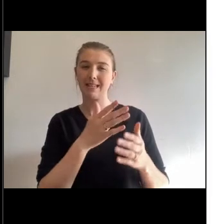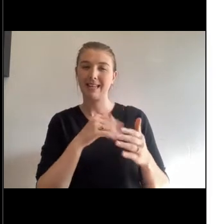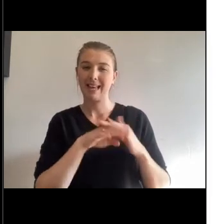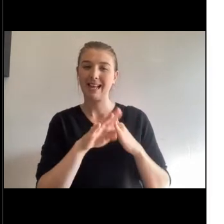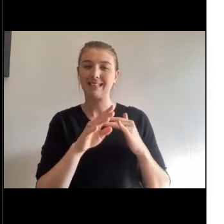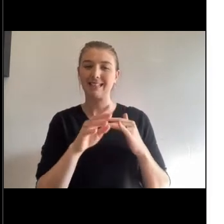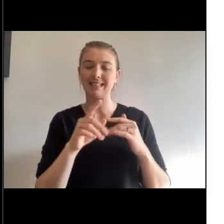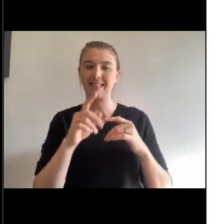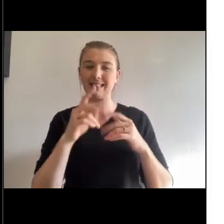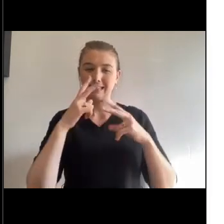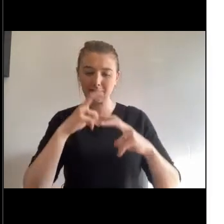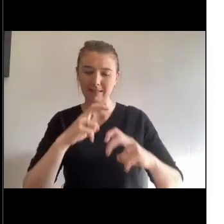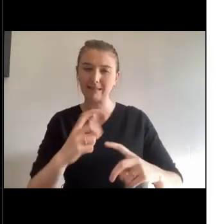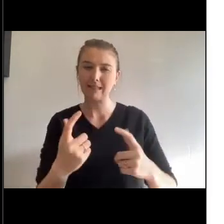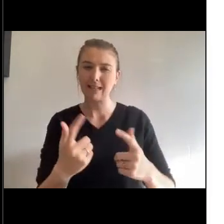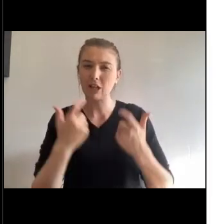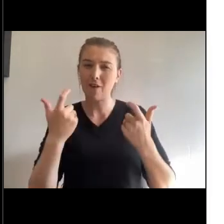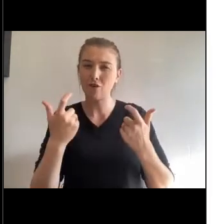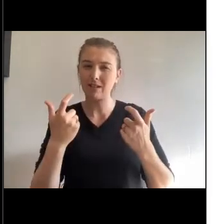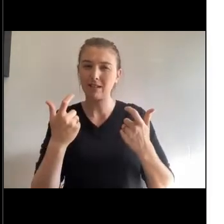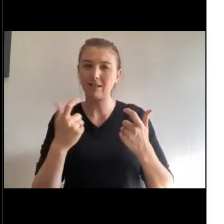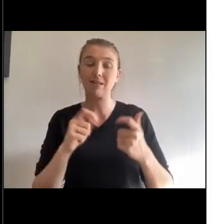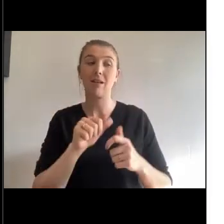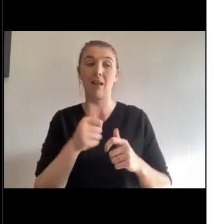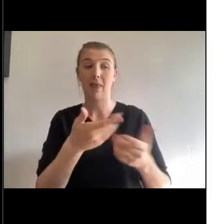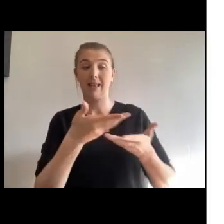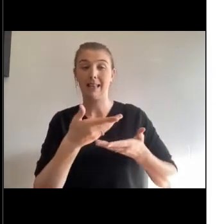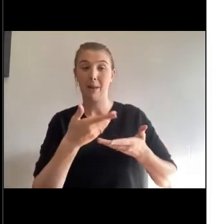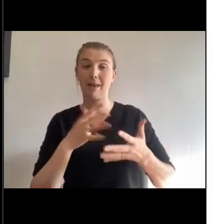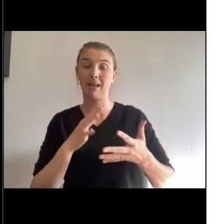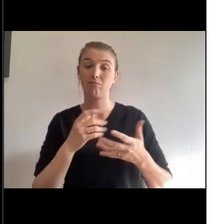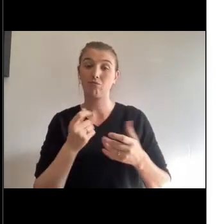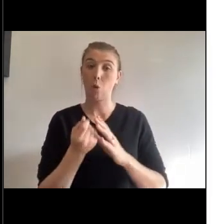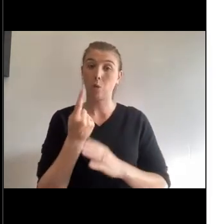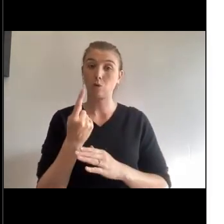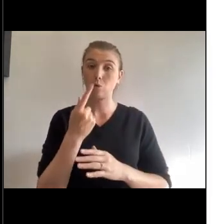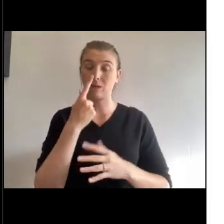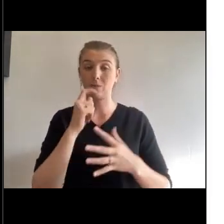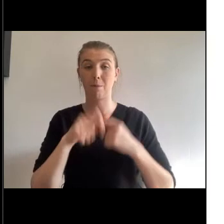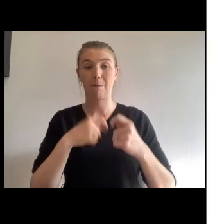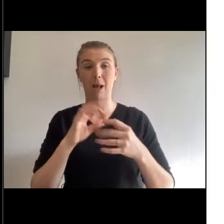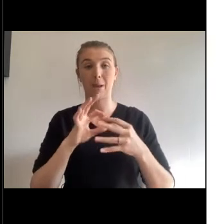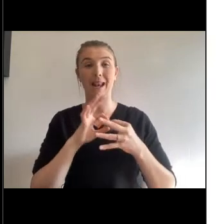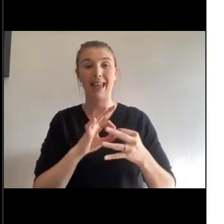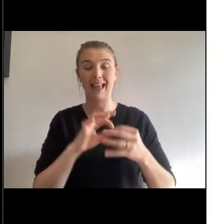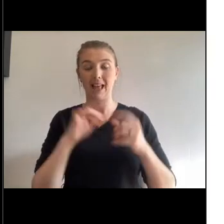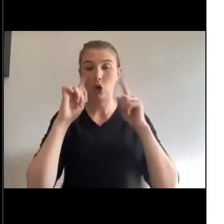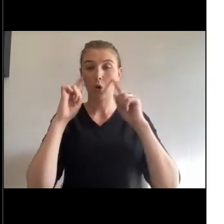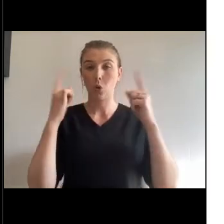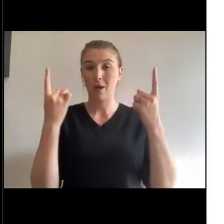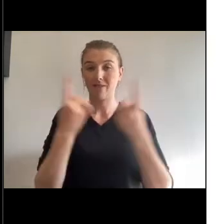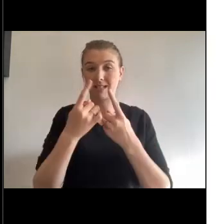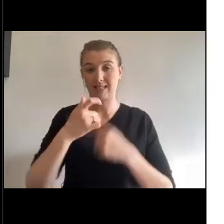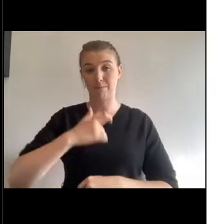to actually be a link university person, which we call do milk rounds around